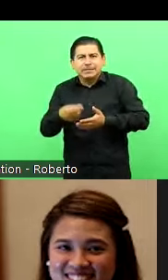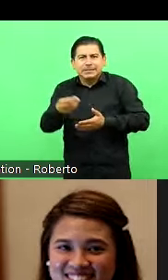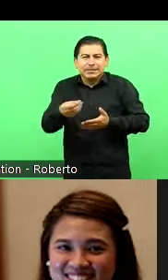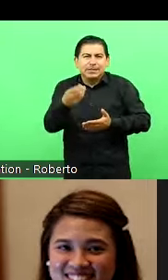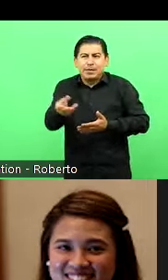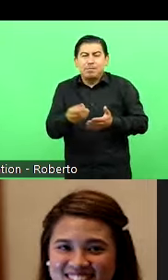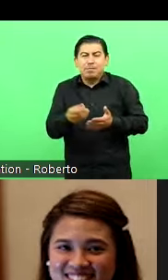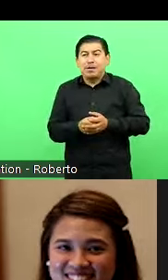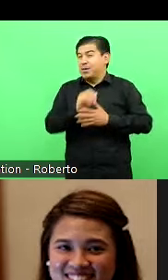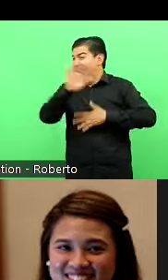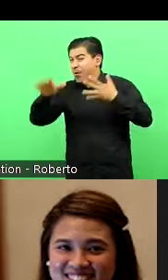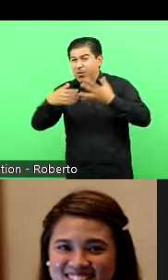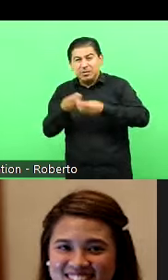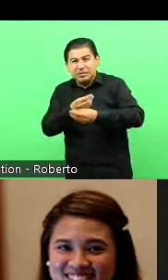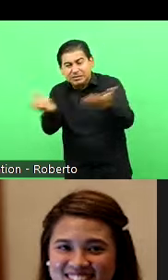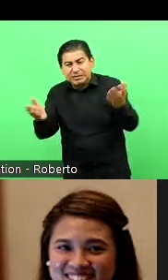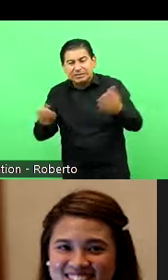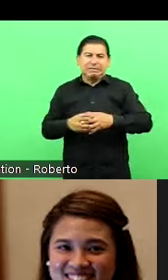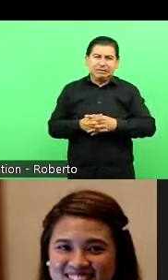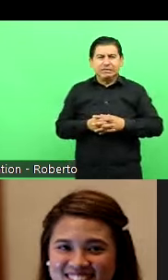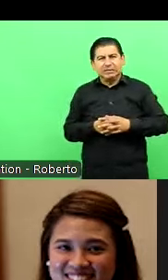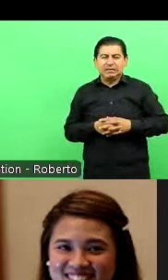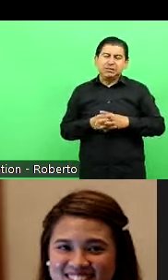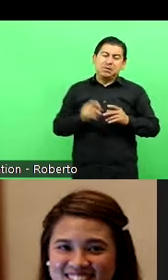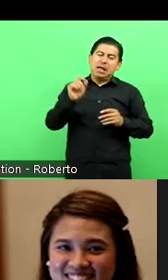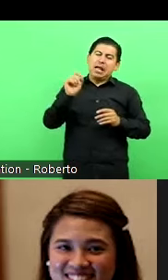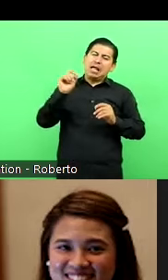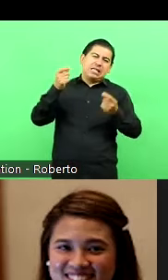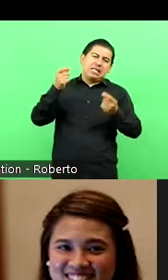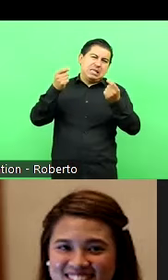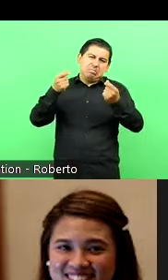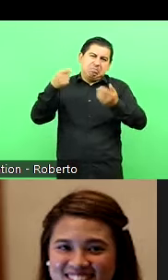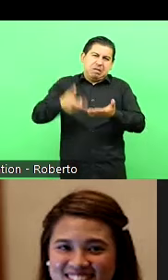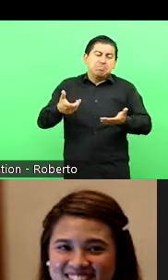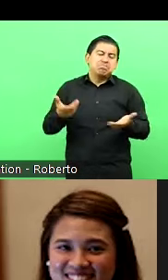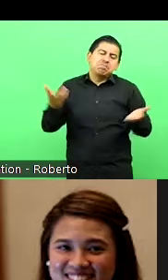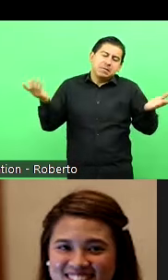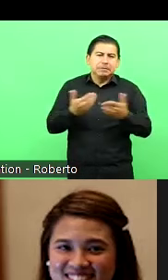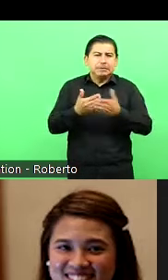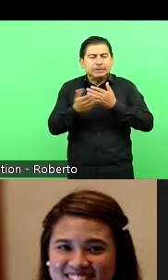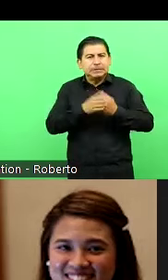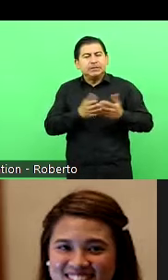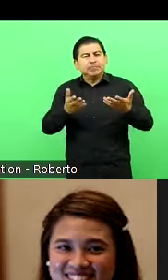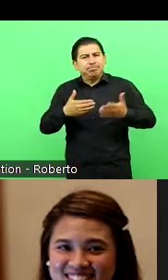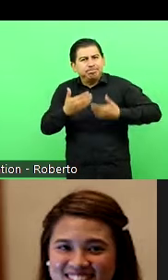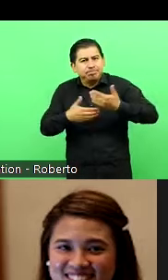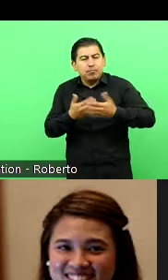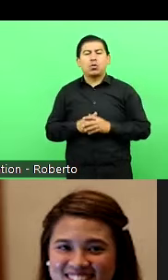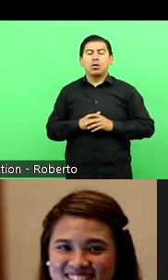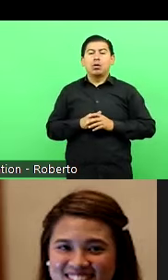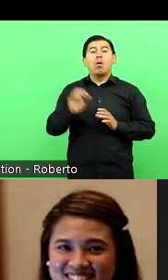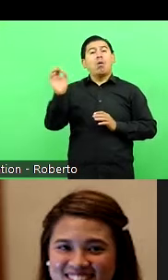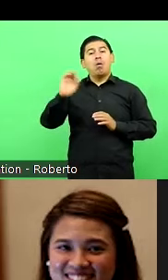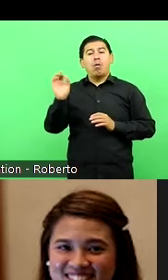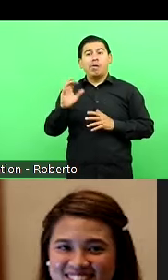in accessible formats for all the types of disability, and that goes the same for early warning system. And